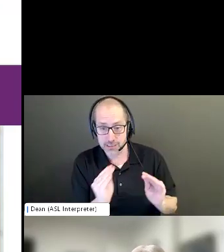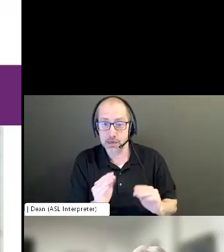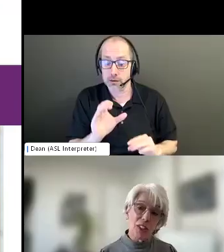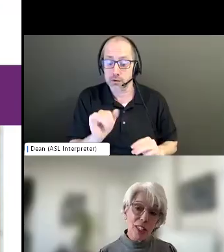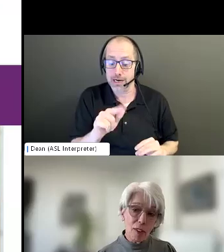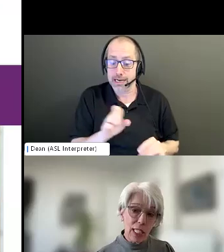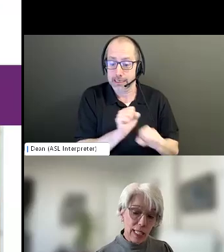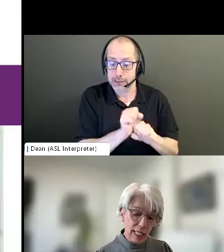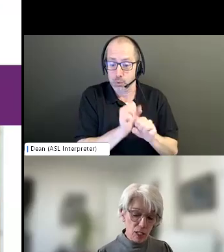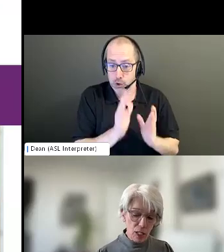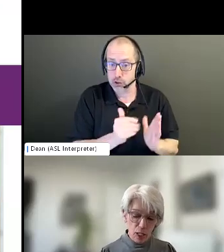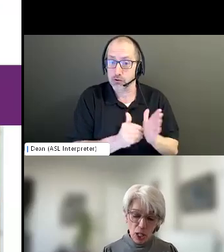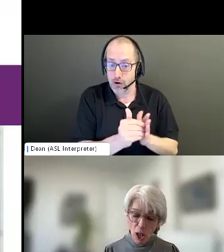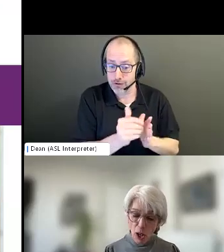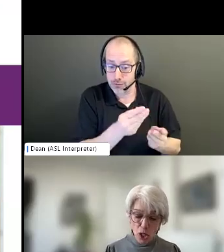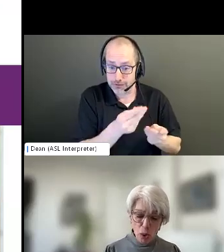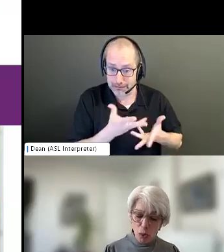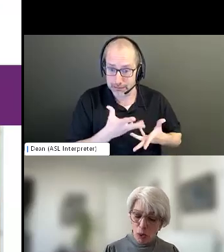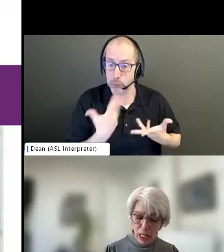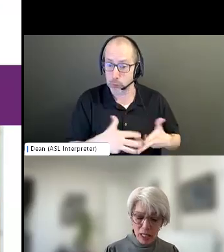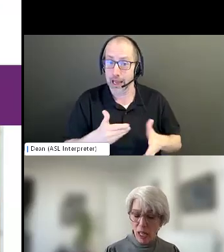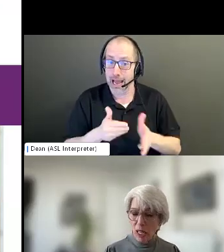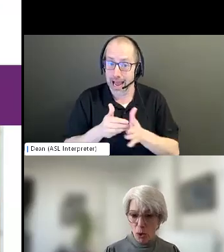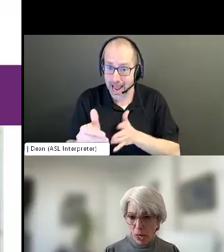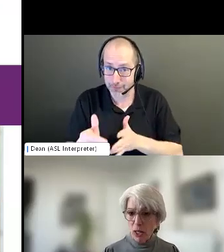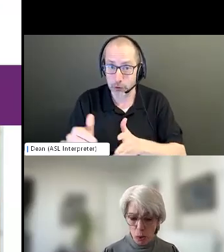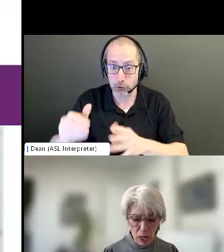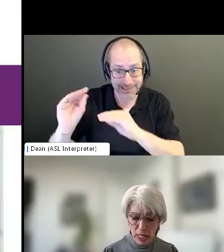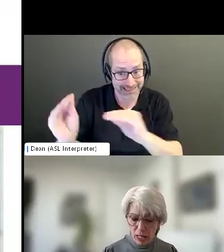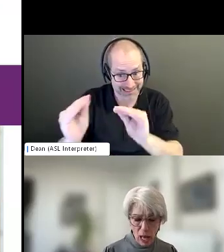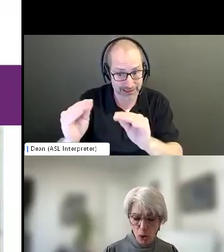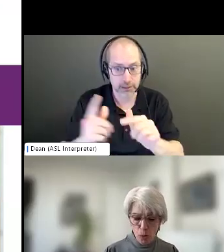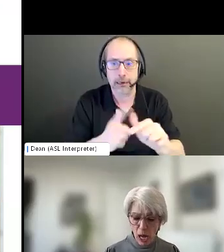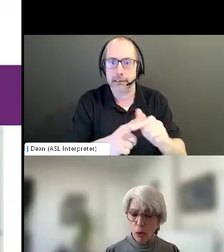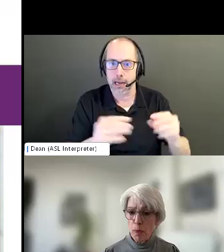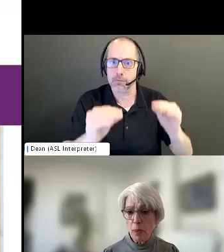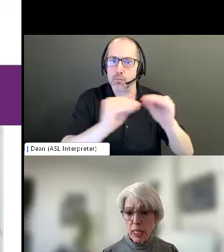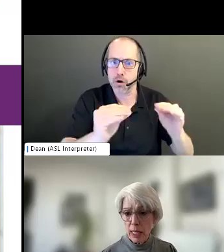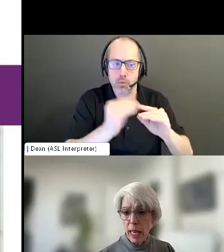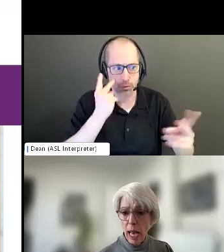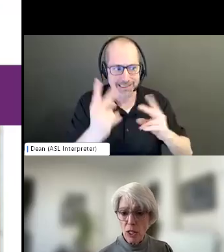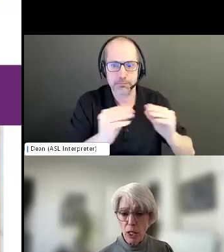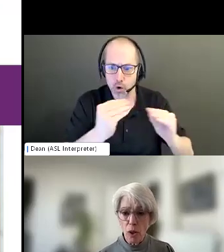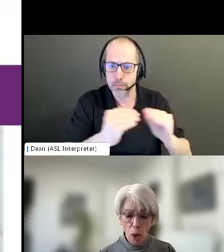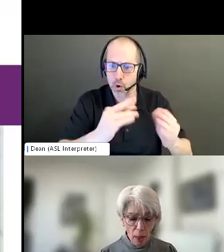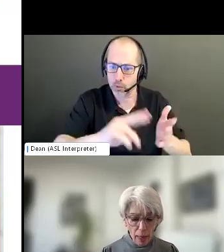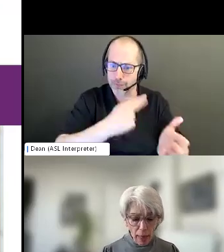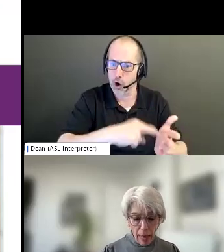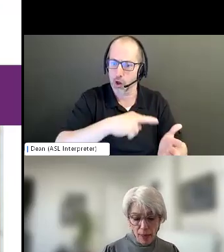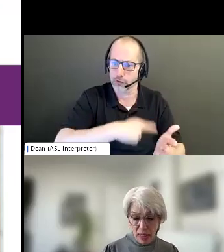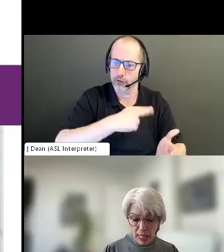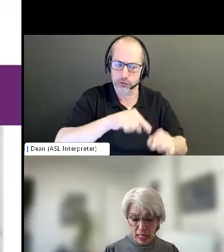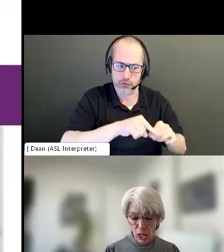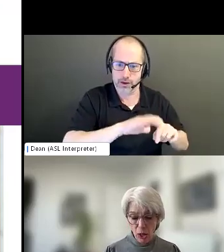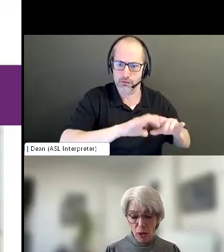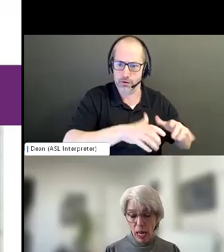in referrals after these sessions. So it really does raise awareness and empowers people to take action.